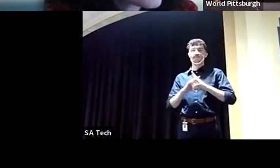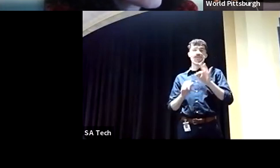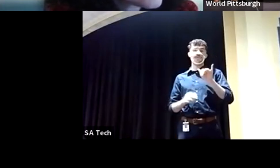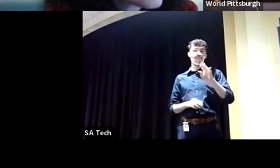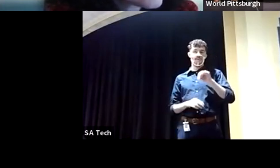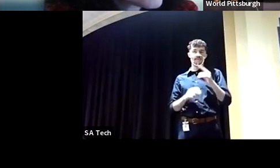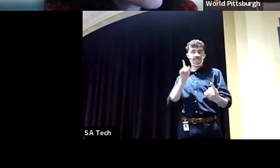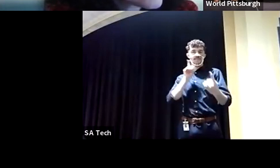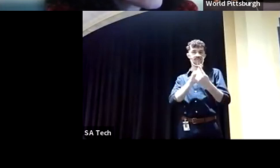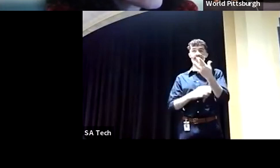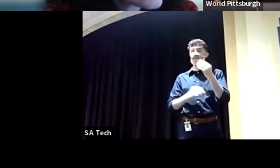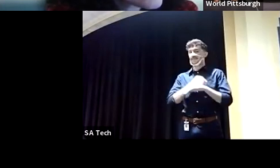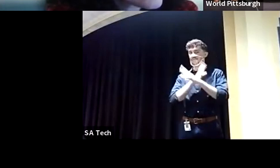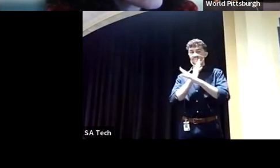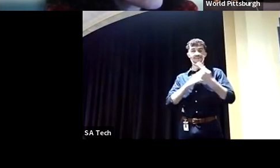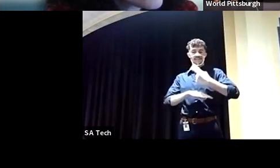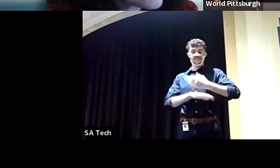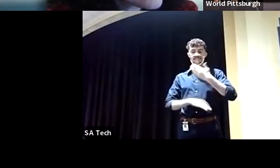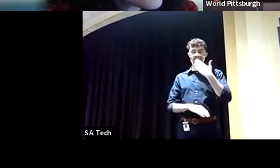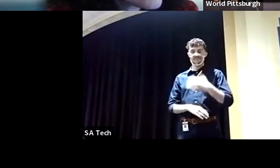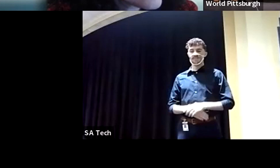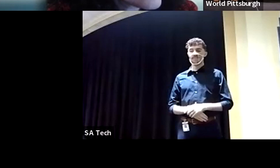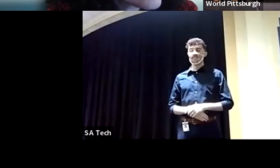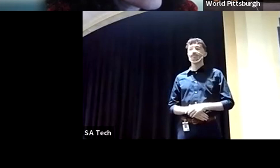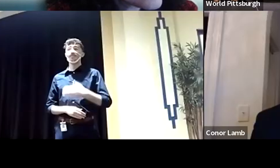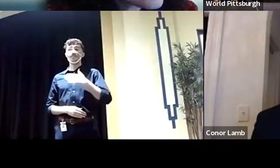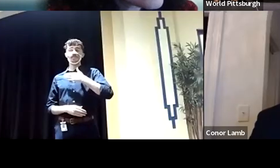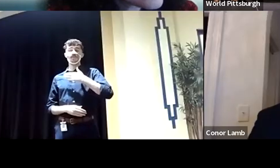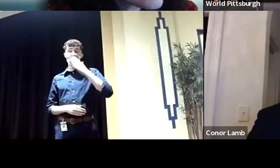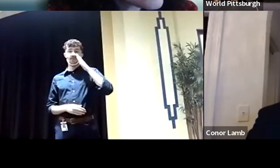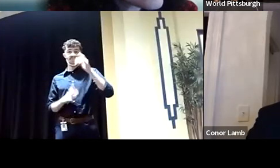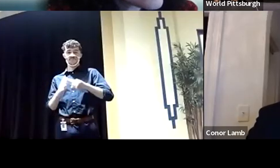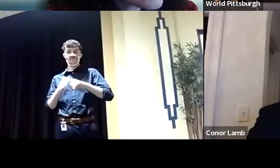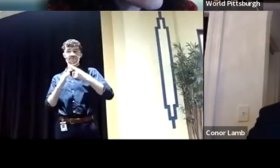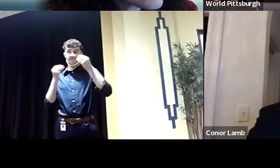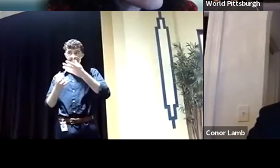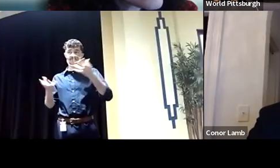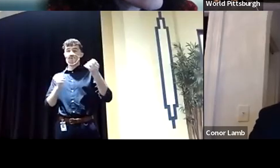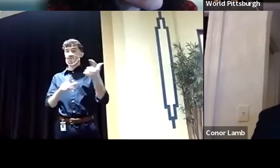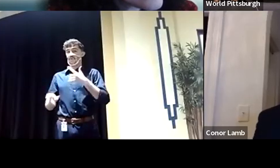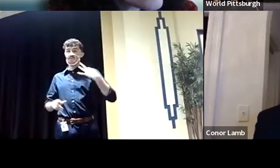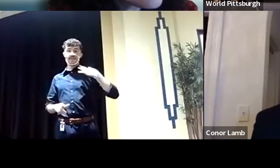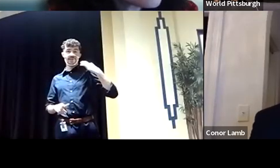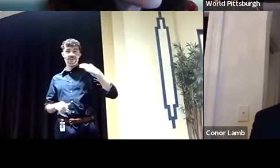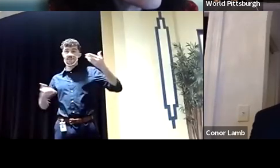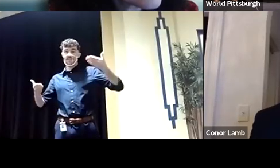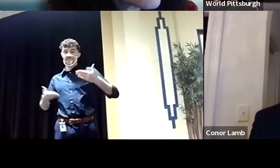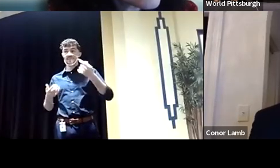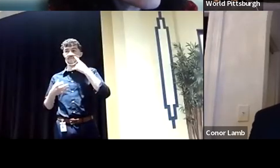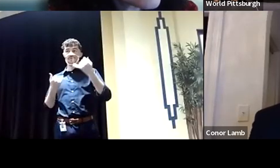person and virtually today. We would like to let the audience know that all candidates were invited to today's event.